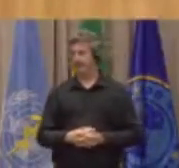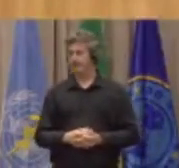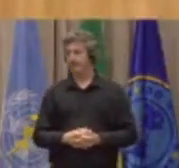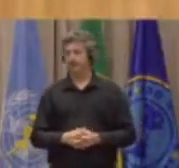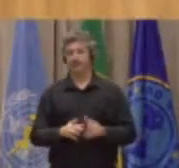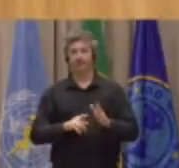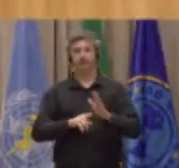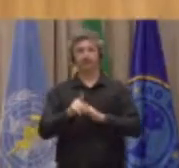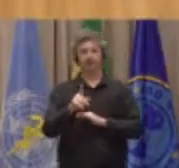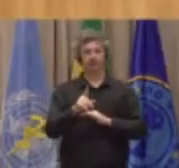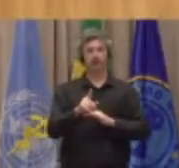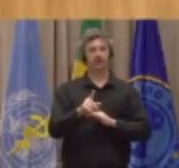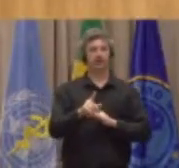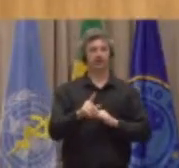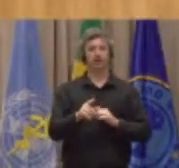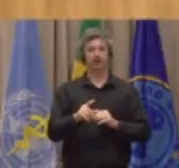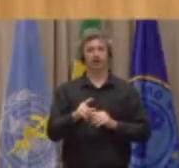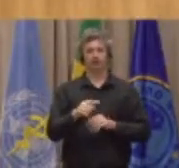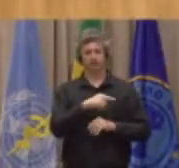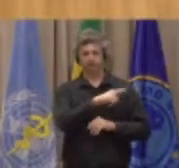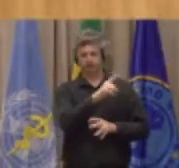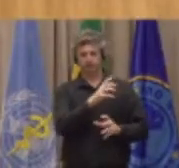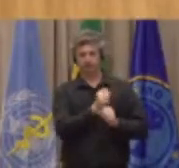My question is,